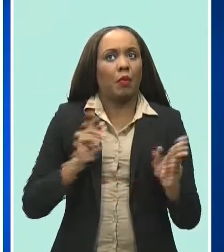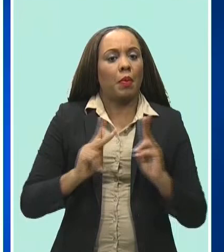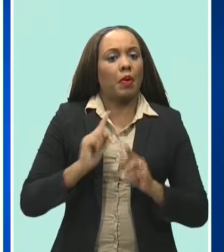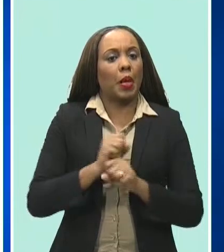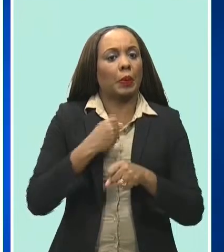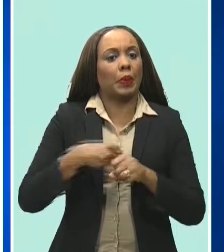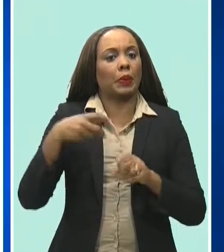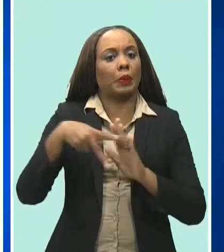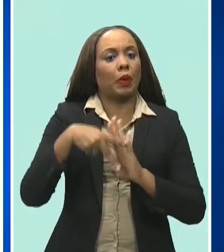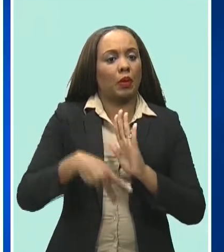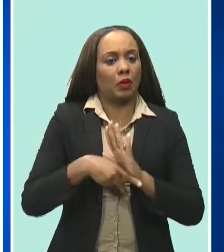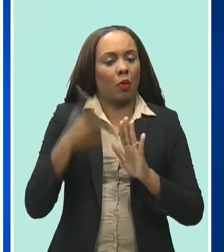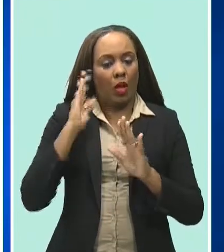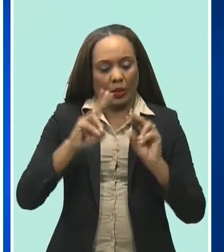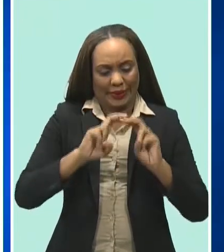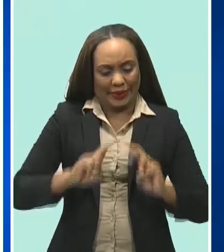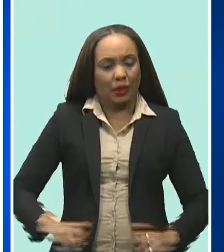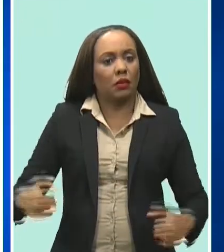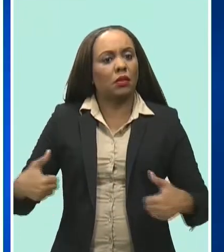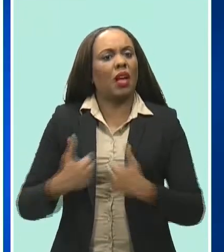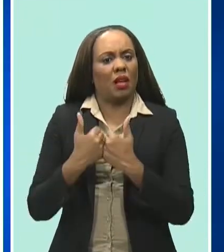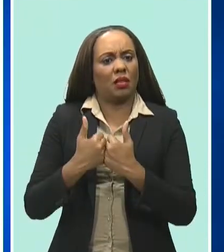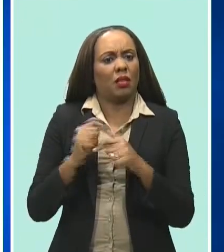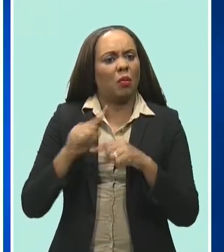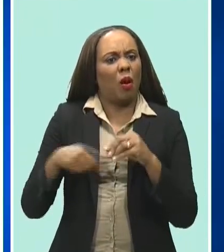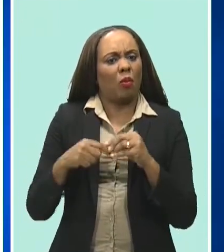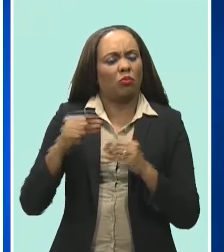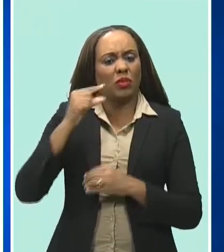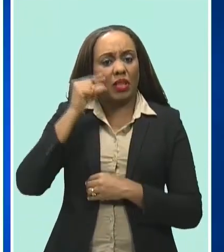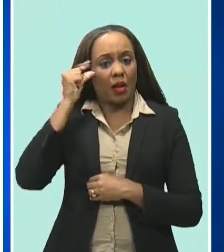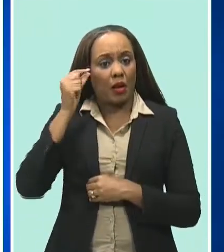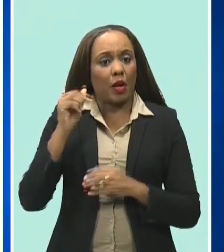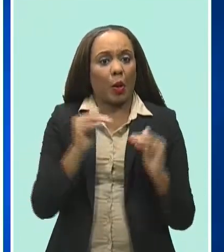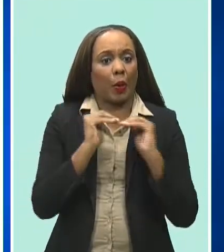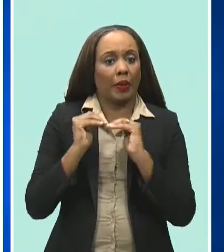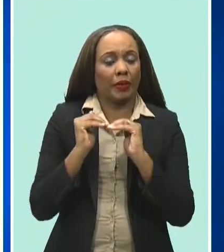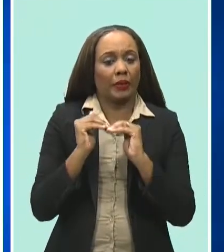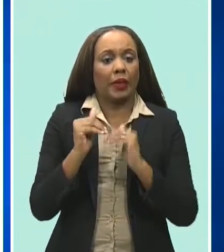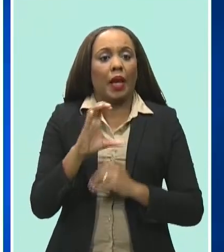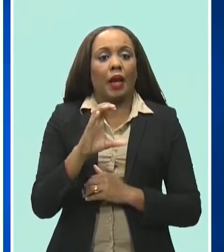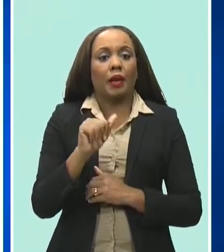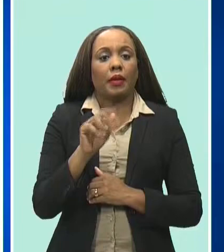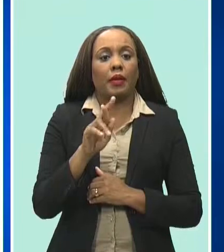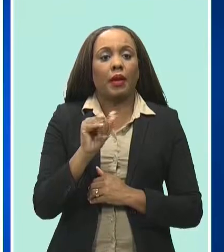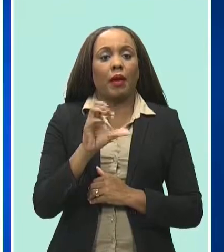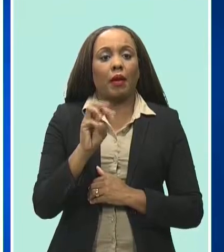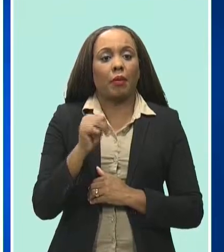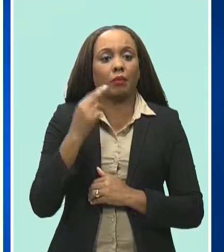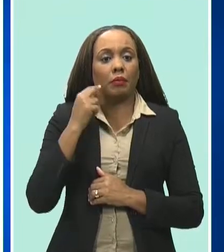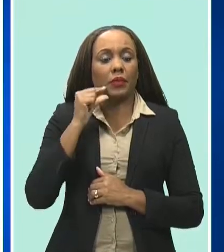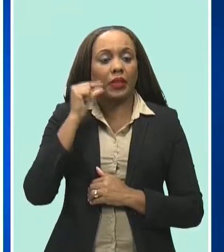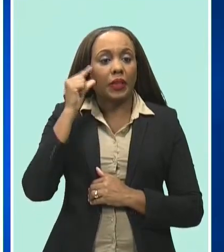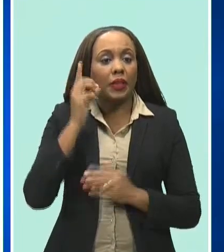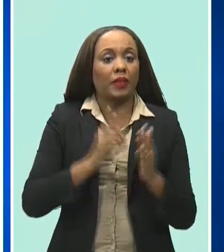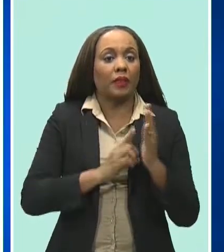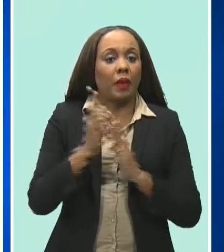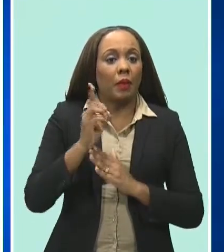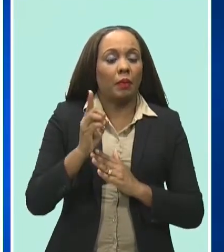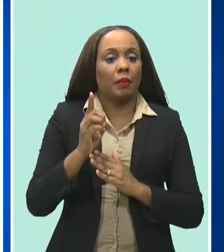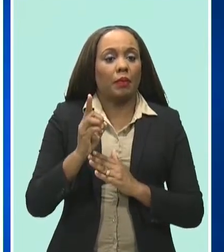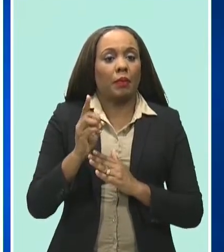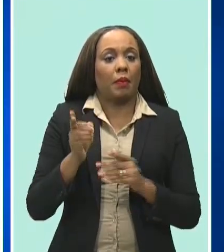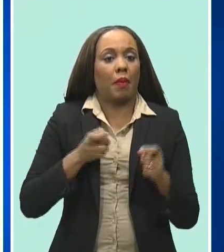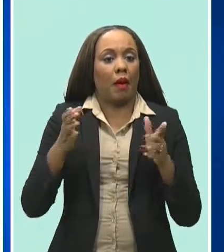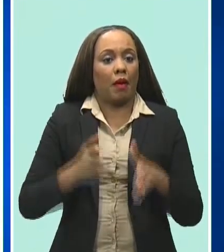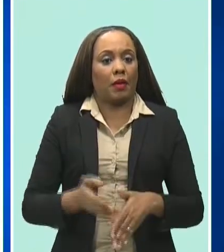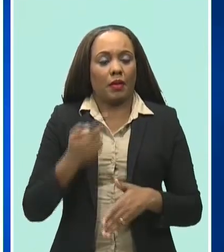current challenges affecting achievement of gender equality. CARICOM Gender and Development Deputy Program Manager Anne-Marie Williams says the